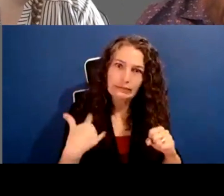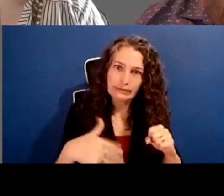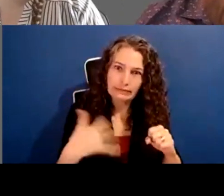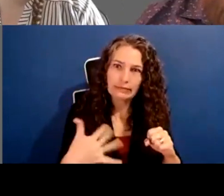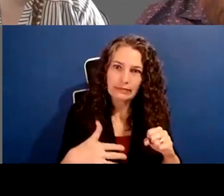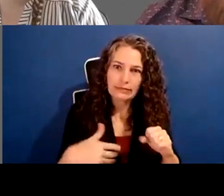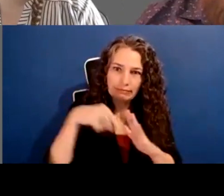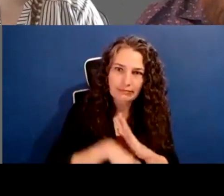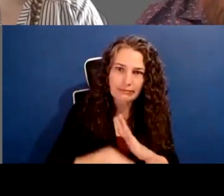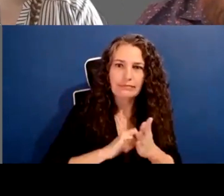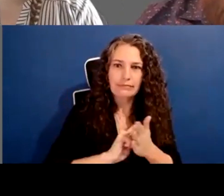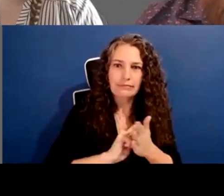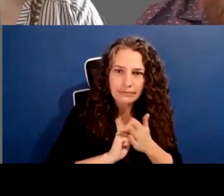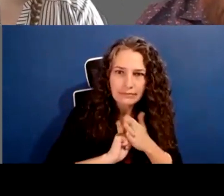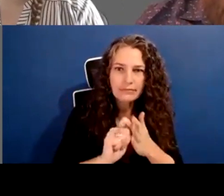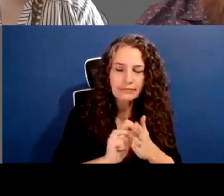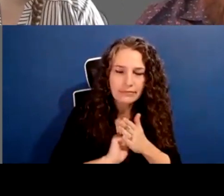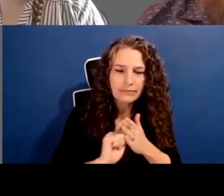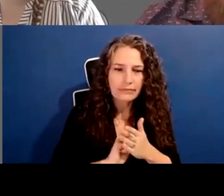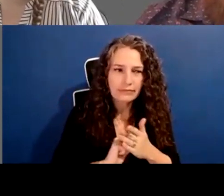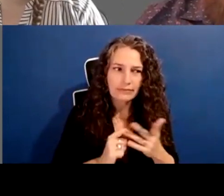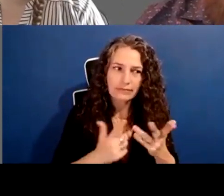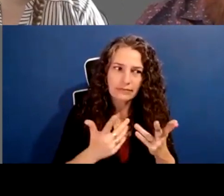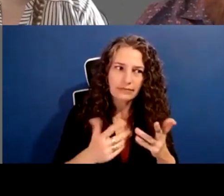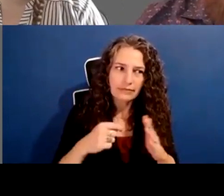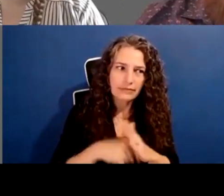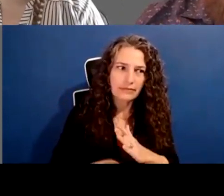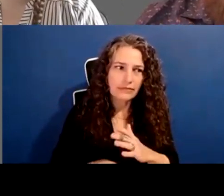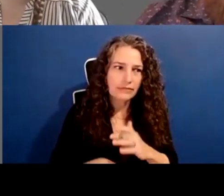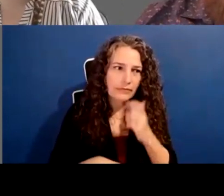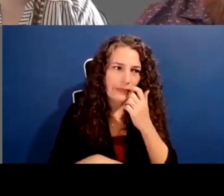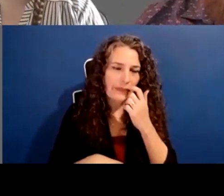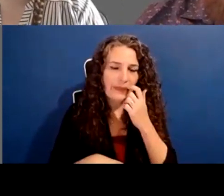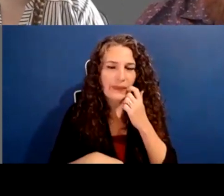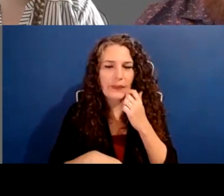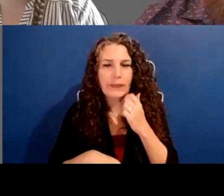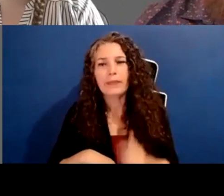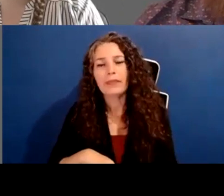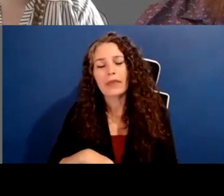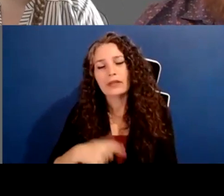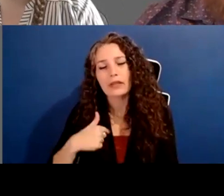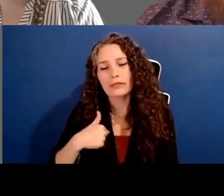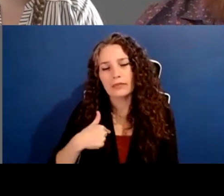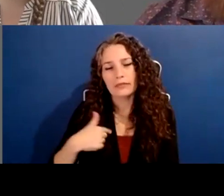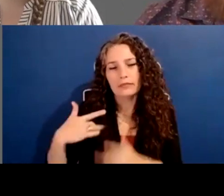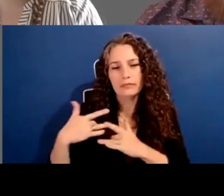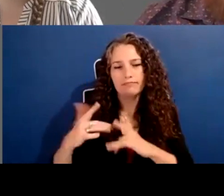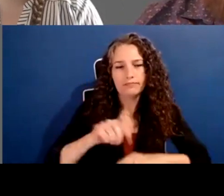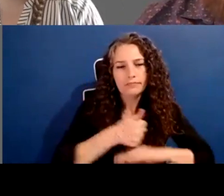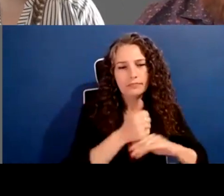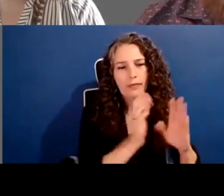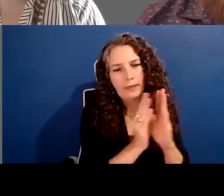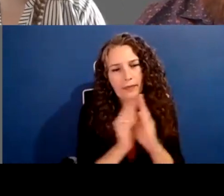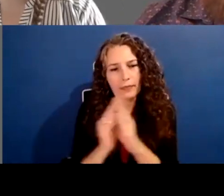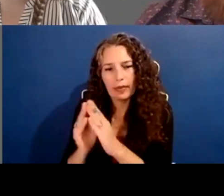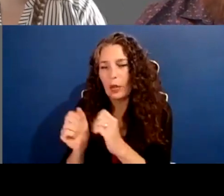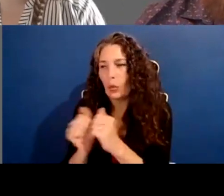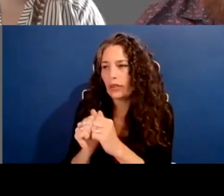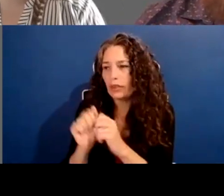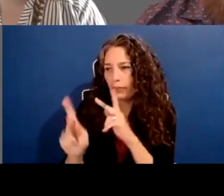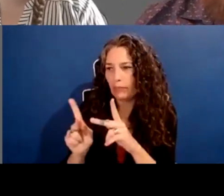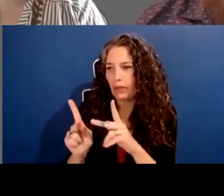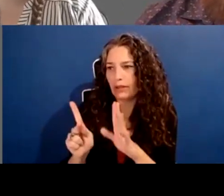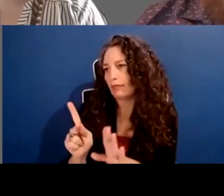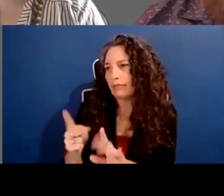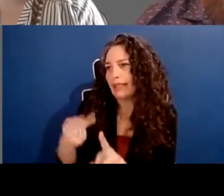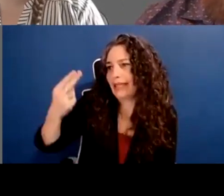of meetings with the episode producer, the historian that was doing the episode. And